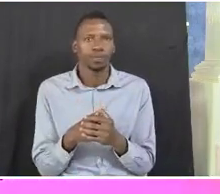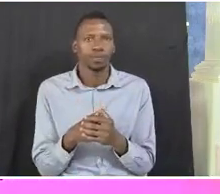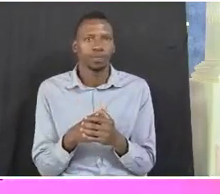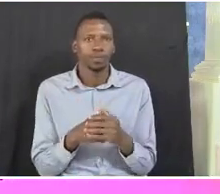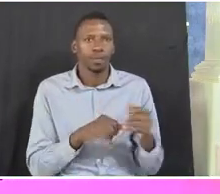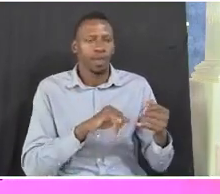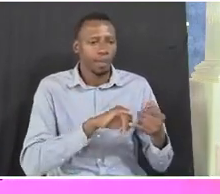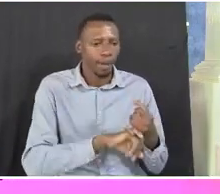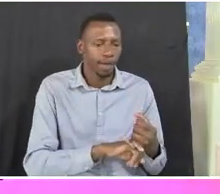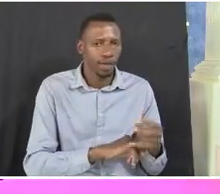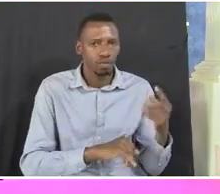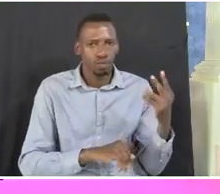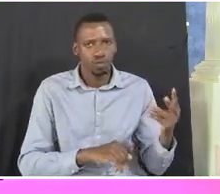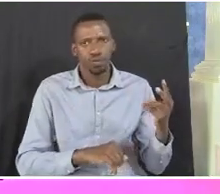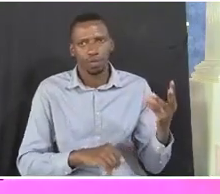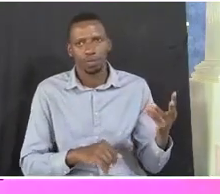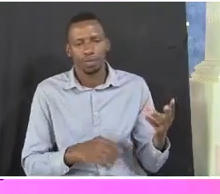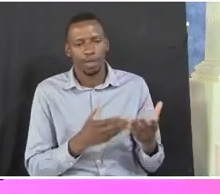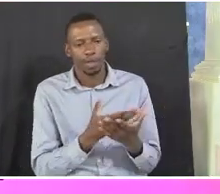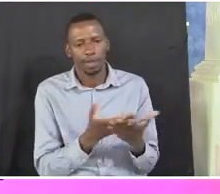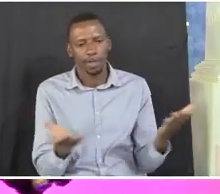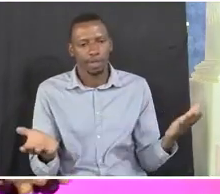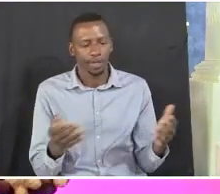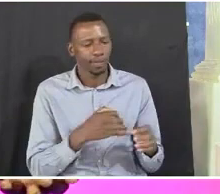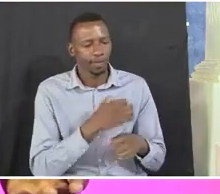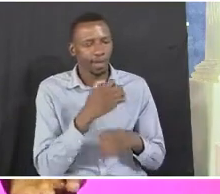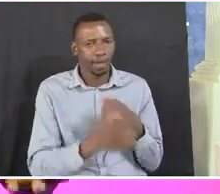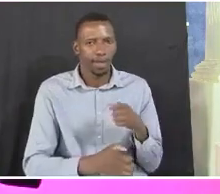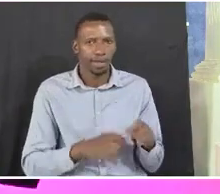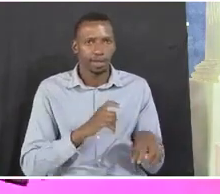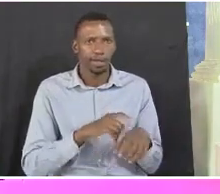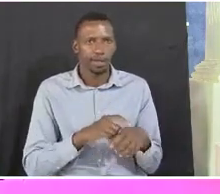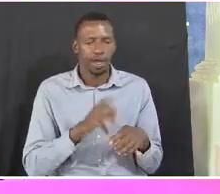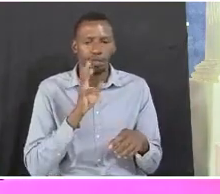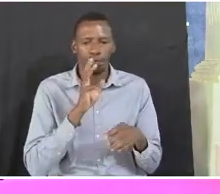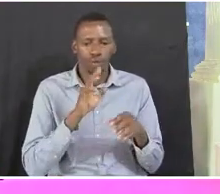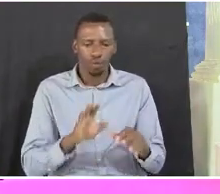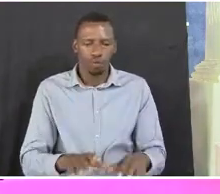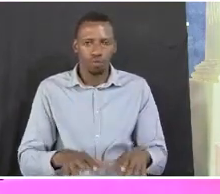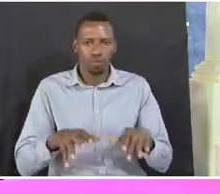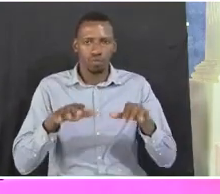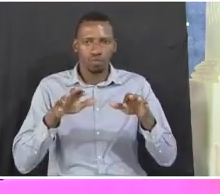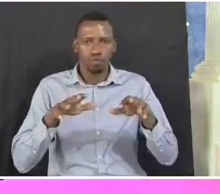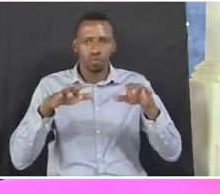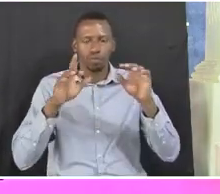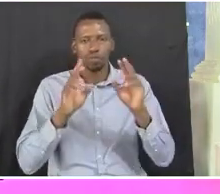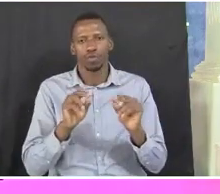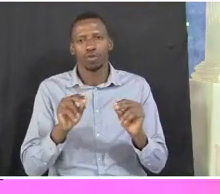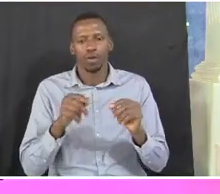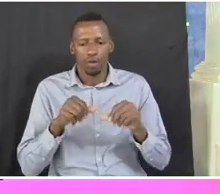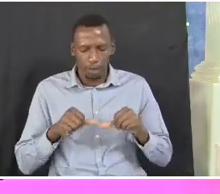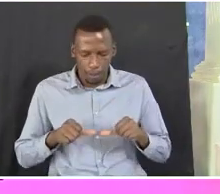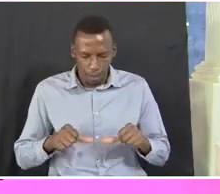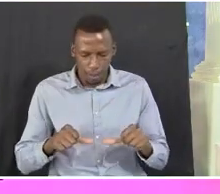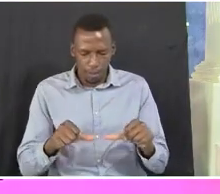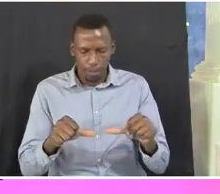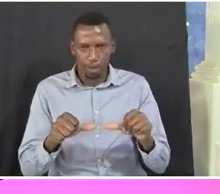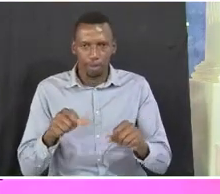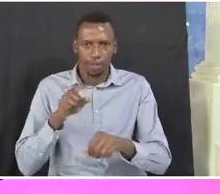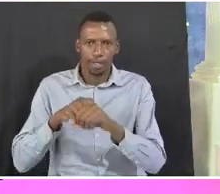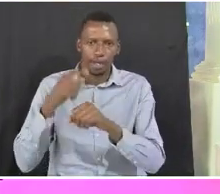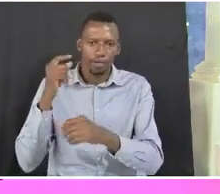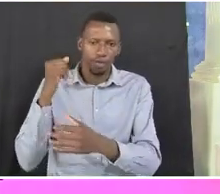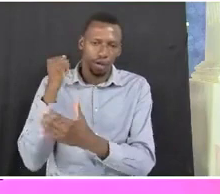Polygamy, unfortunately, did not end with the flood, but it continued down the ages. In Abraham's